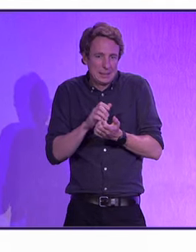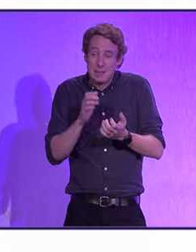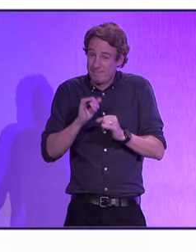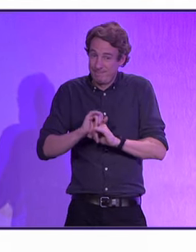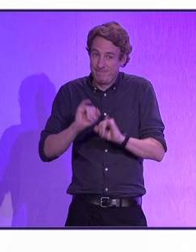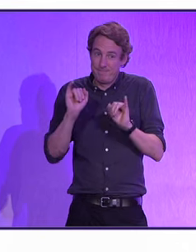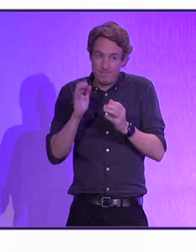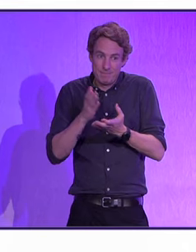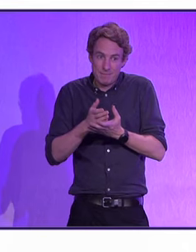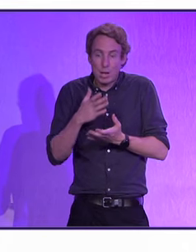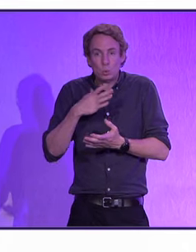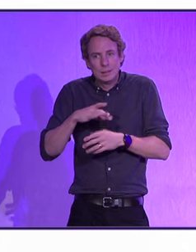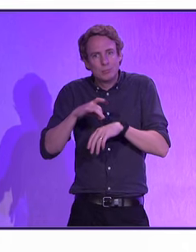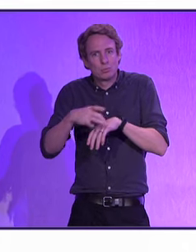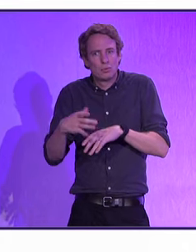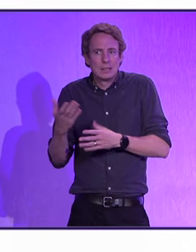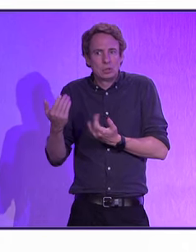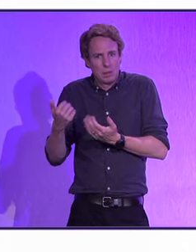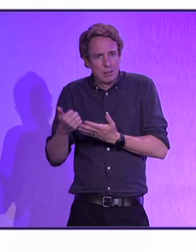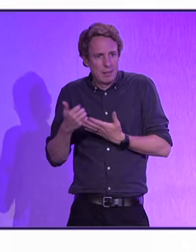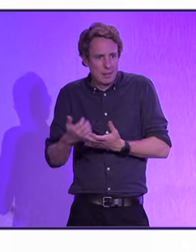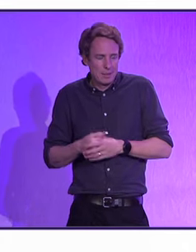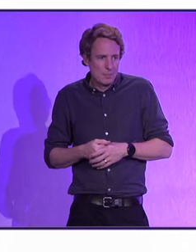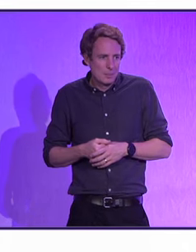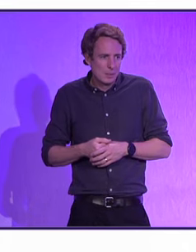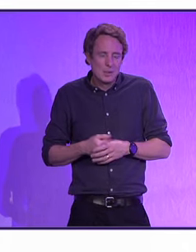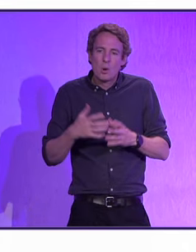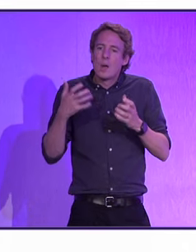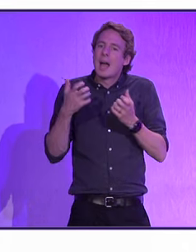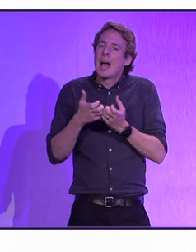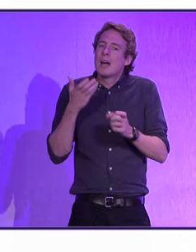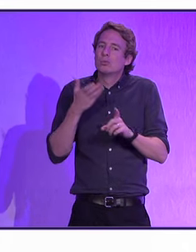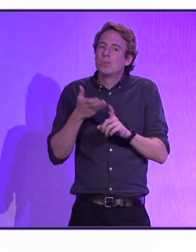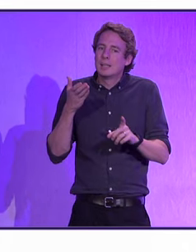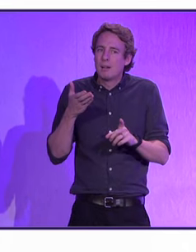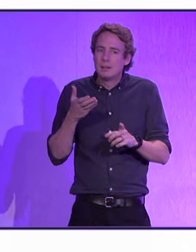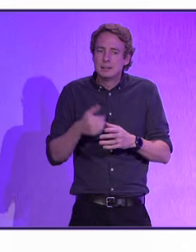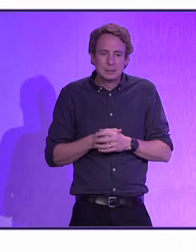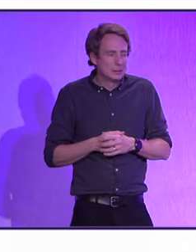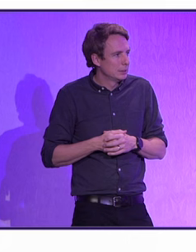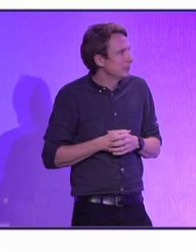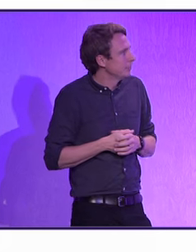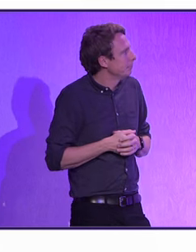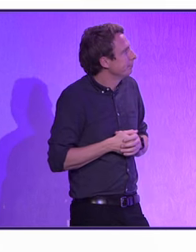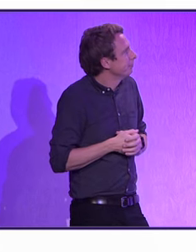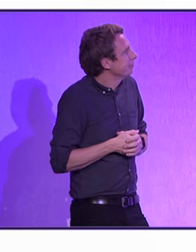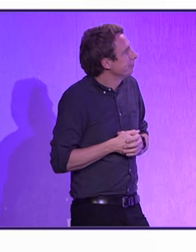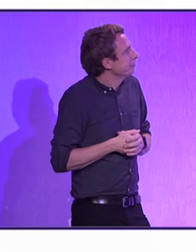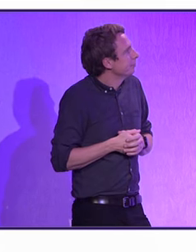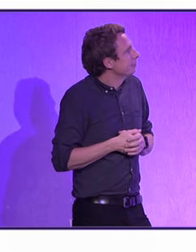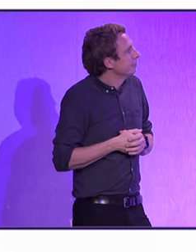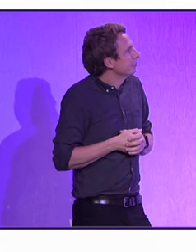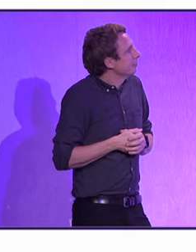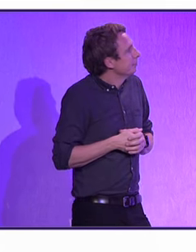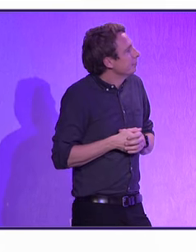it's generally where you need to start calling in the professionals. So how would you recognize burnout? So you will see things